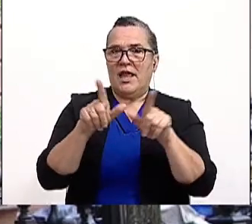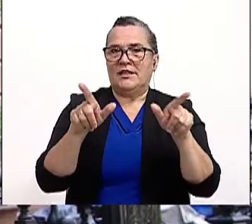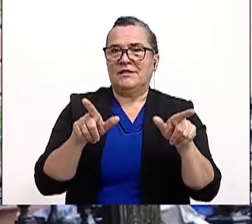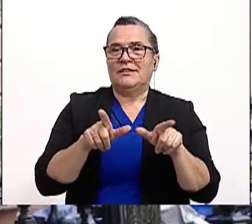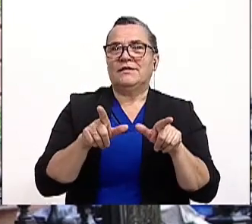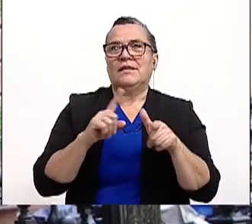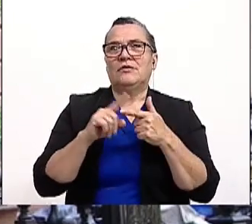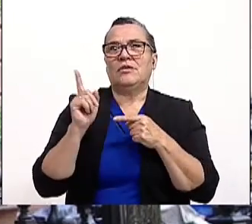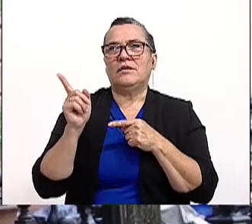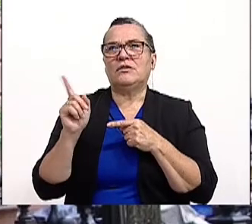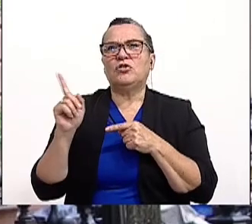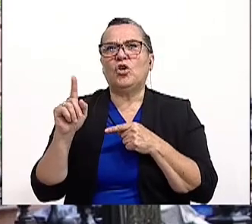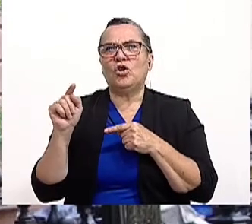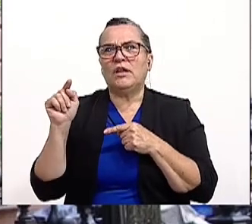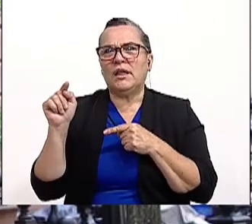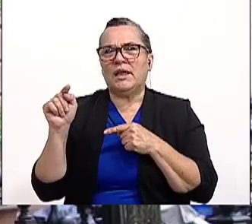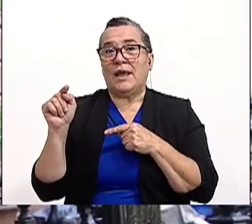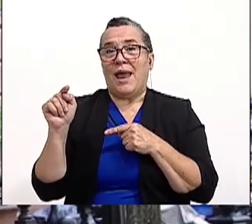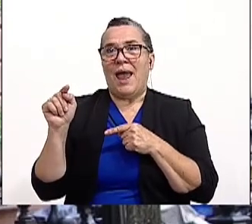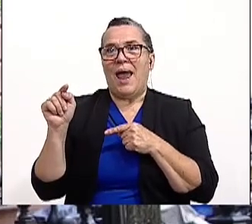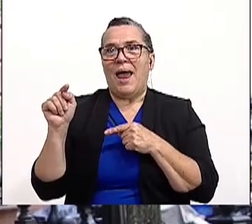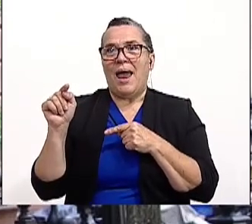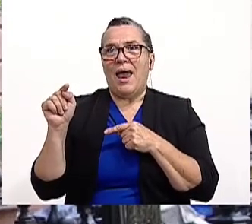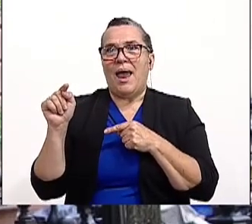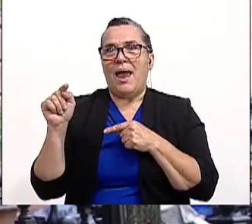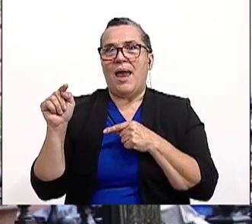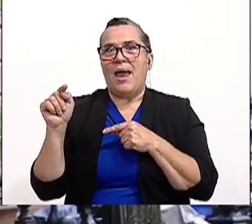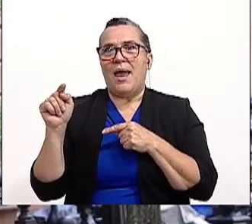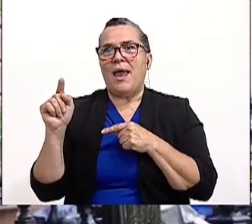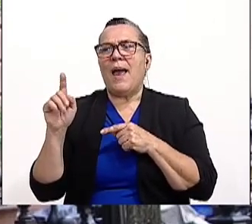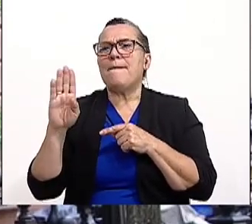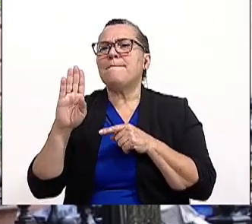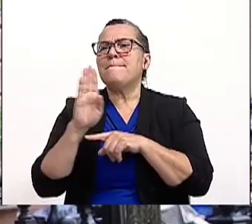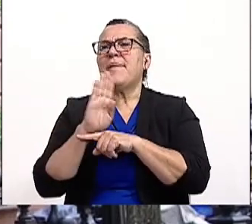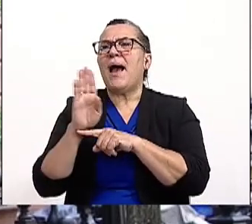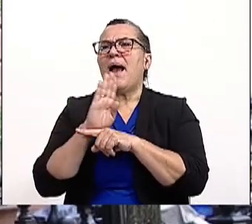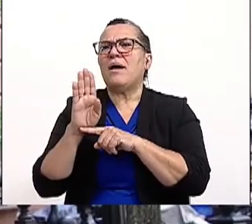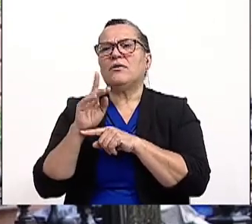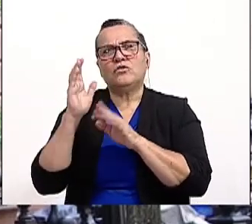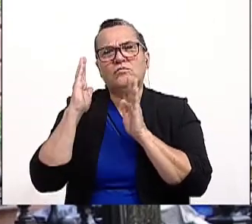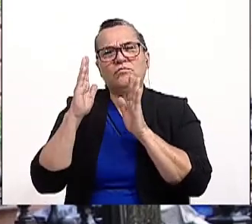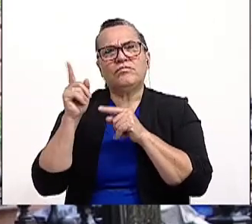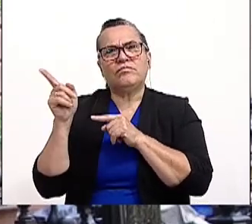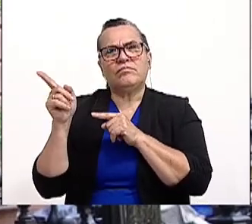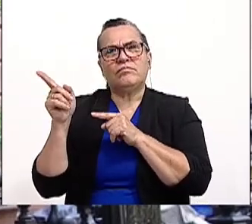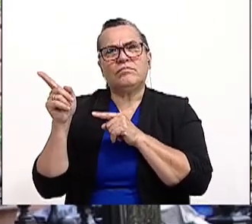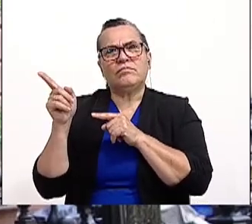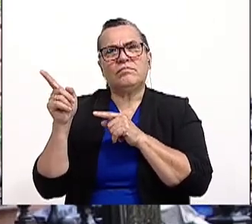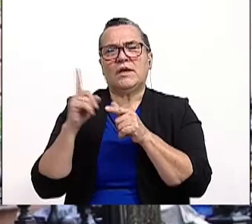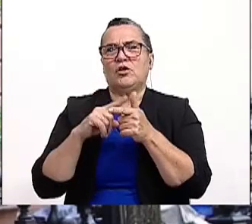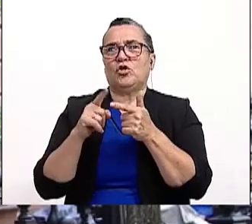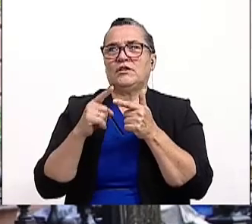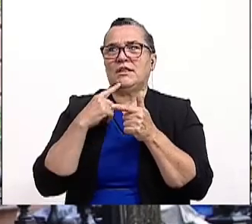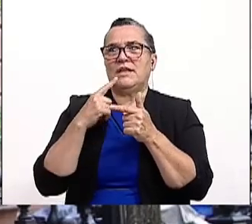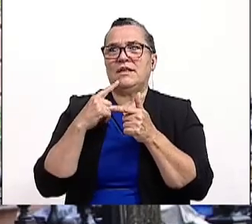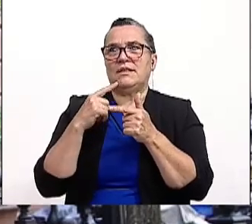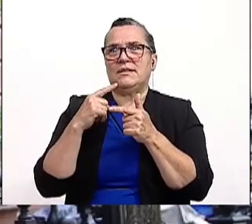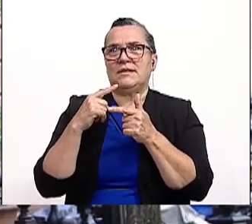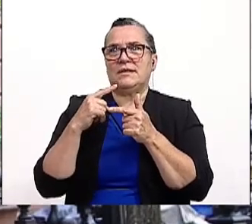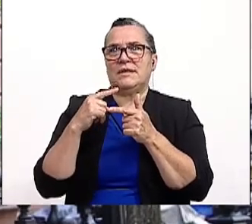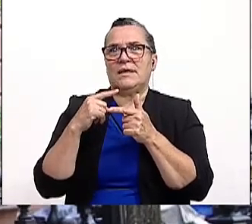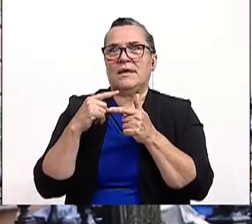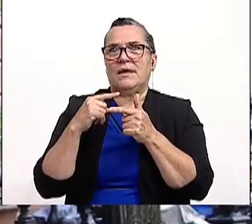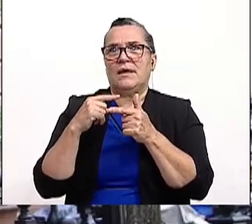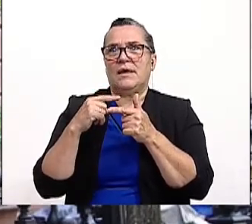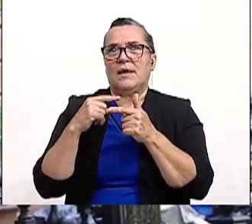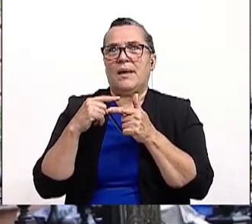right? And then first you need to go to the bank. So let's pay attention to the instruction. Look at this. There is